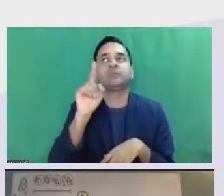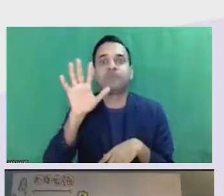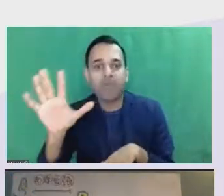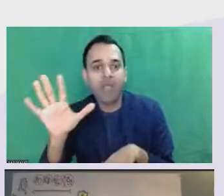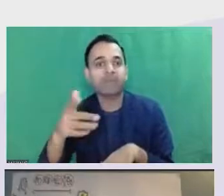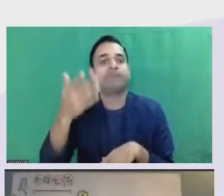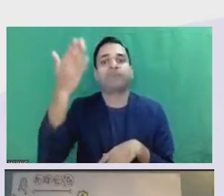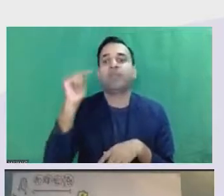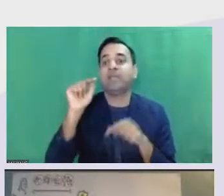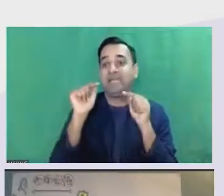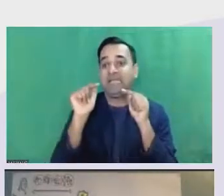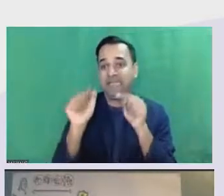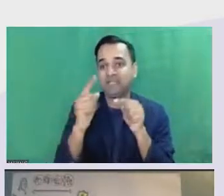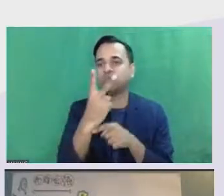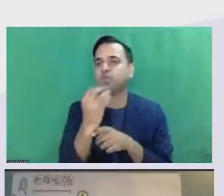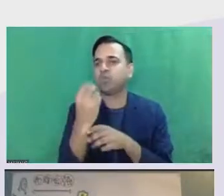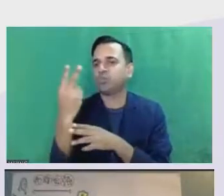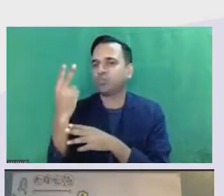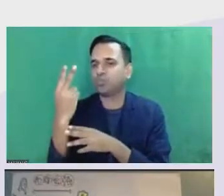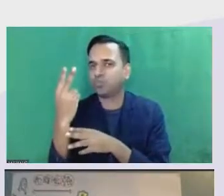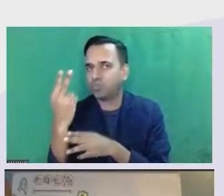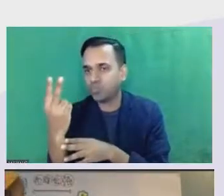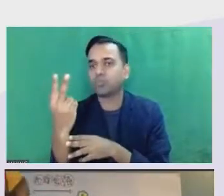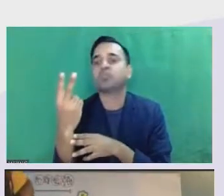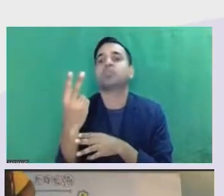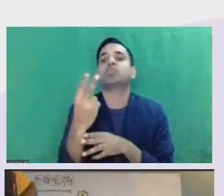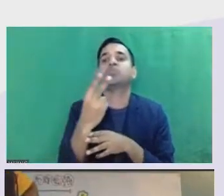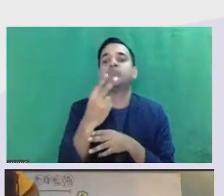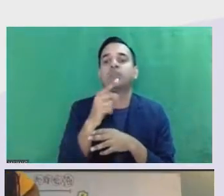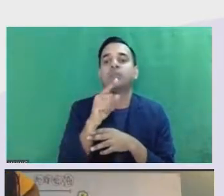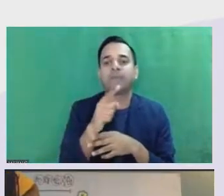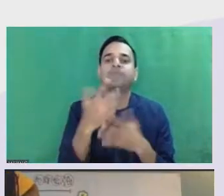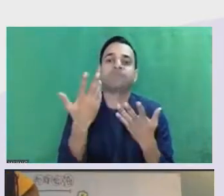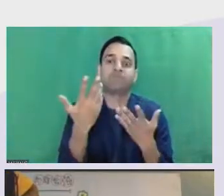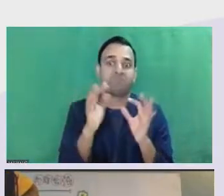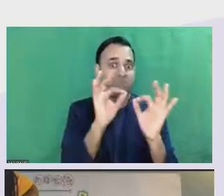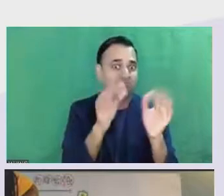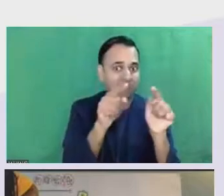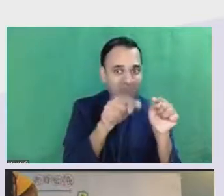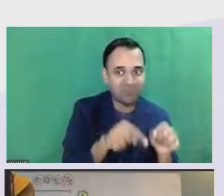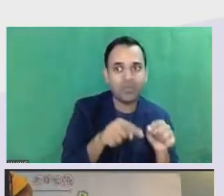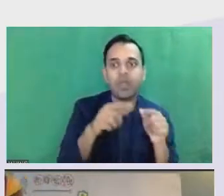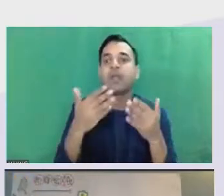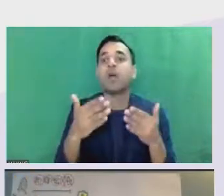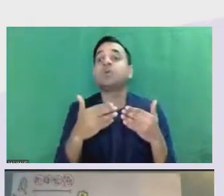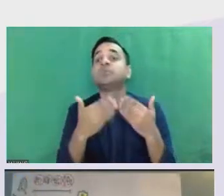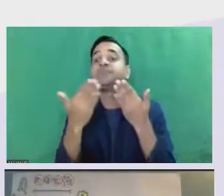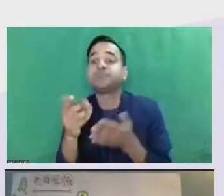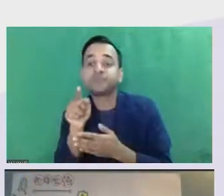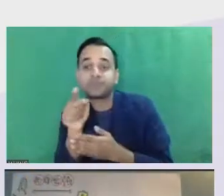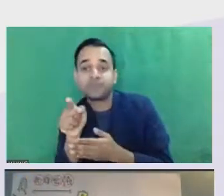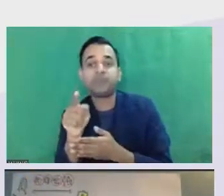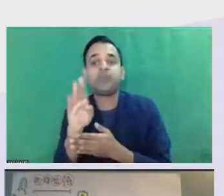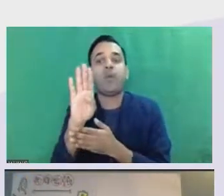last but not least, we have Mr. Basil, the co-chair of the CBD Open-Ended Working Group 3 for the post-2020